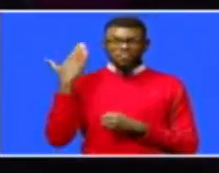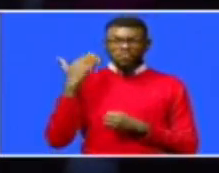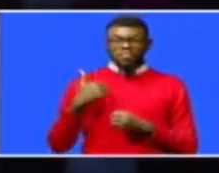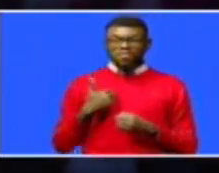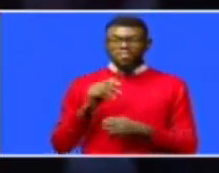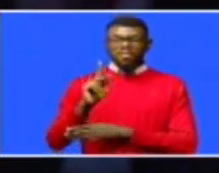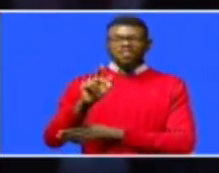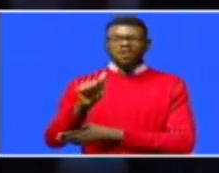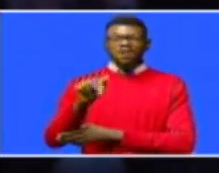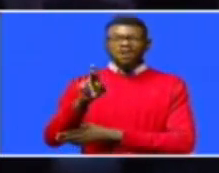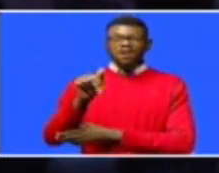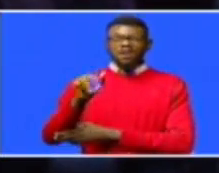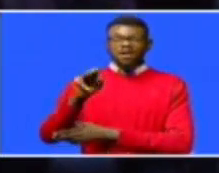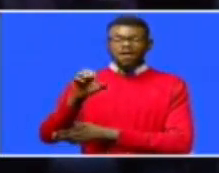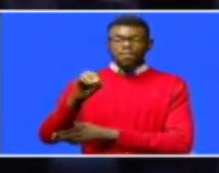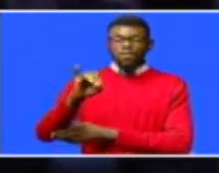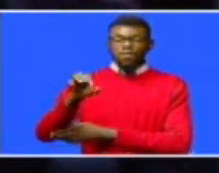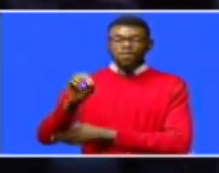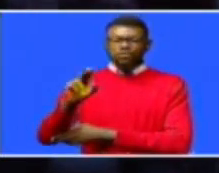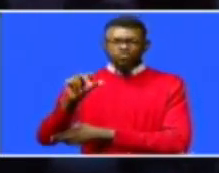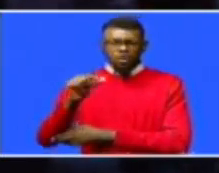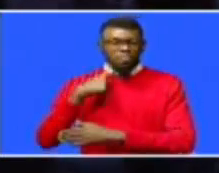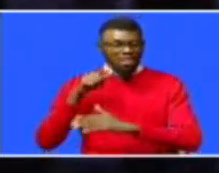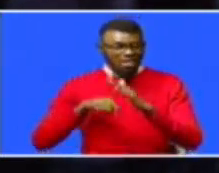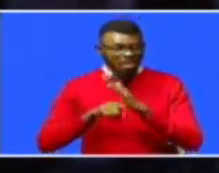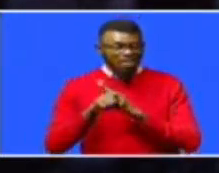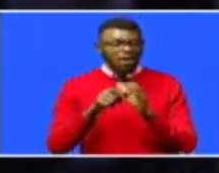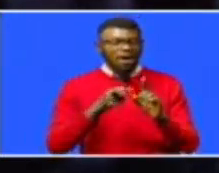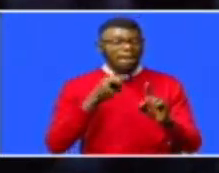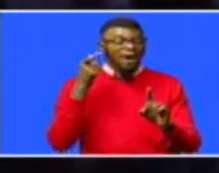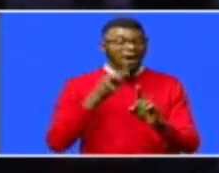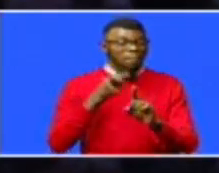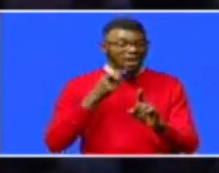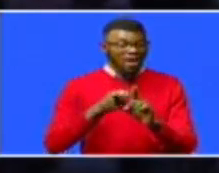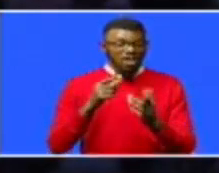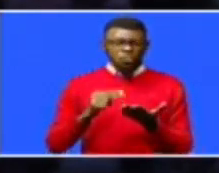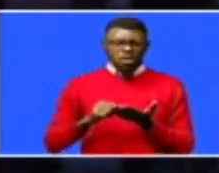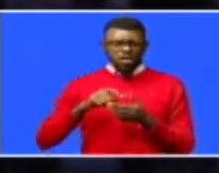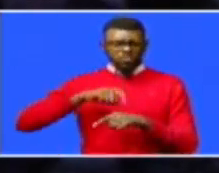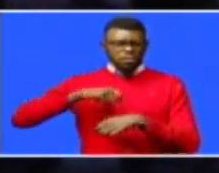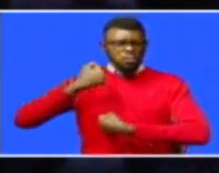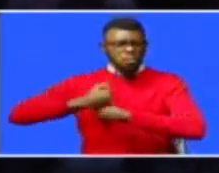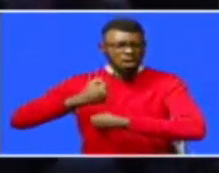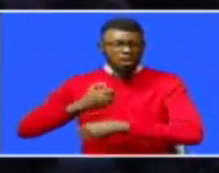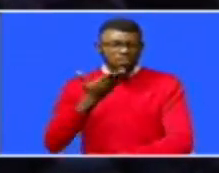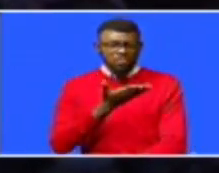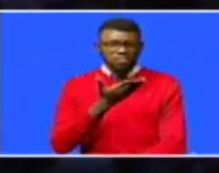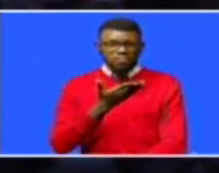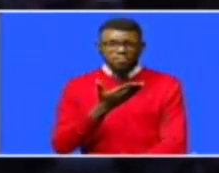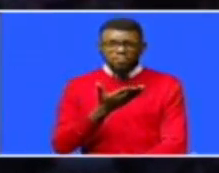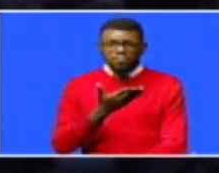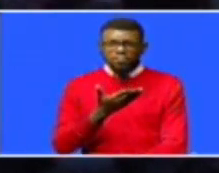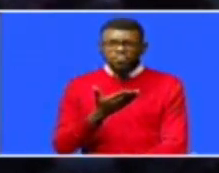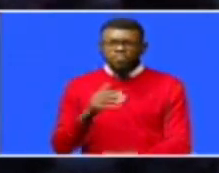Karamajong, nikakuja nikaingia Kampala, nilikuwa nafanya Kampala kazi. Asa kufanya kazi Kampala, ndio